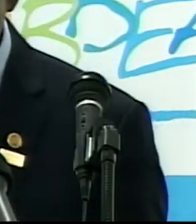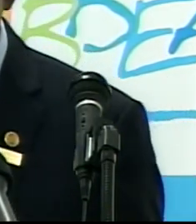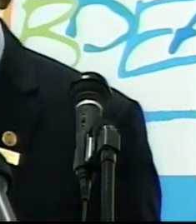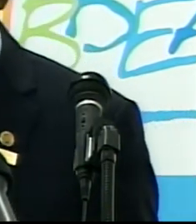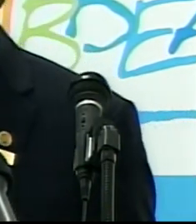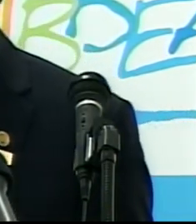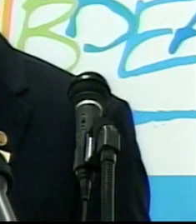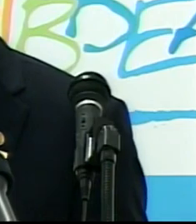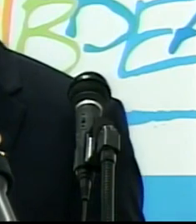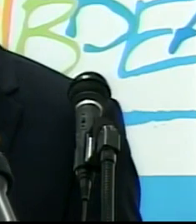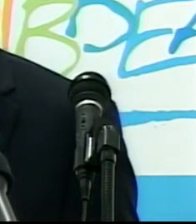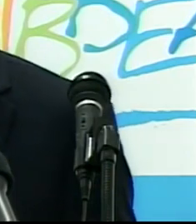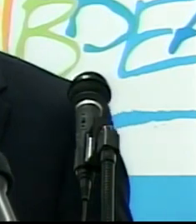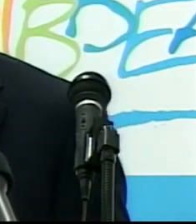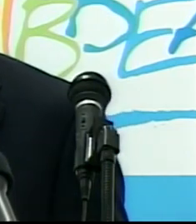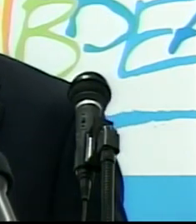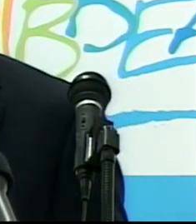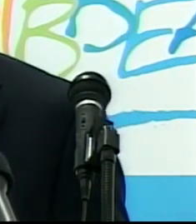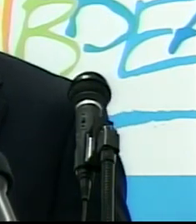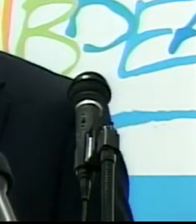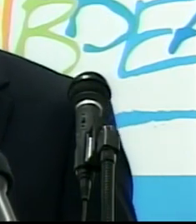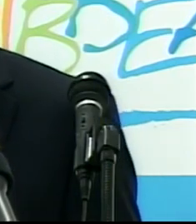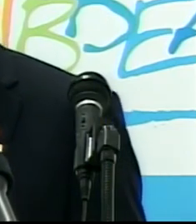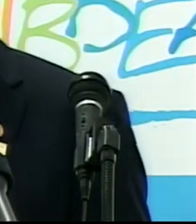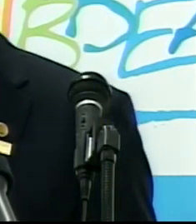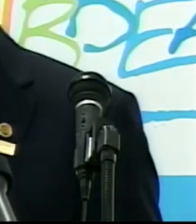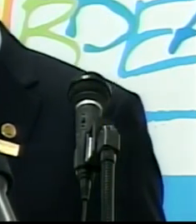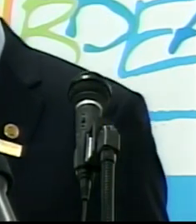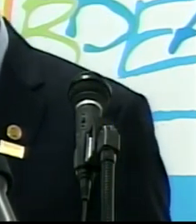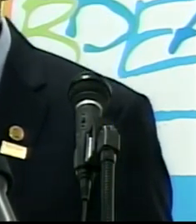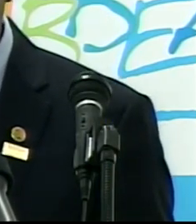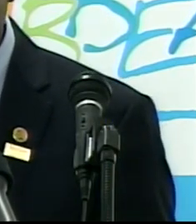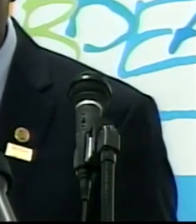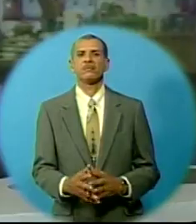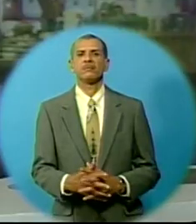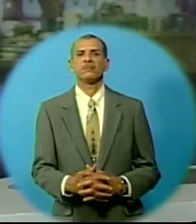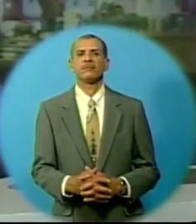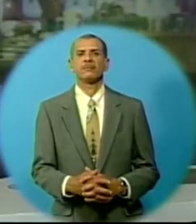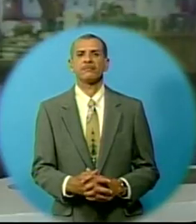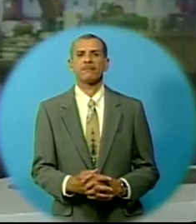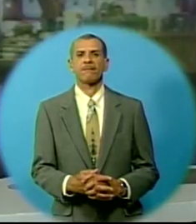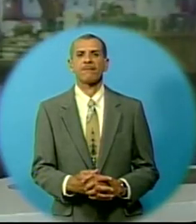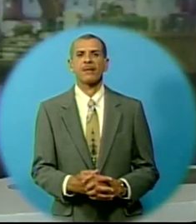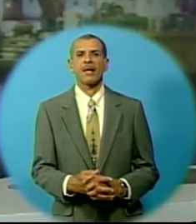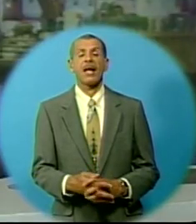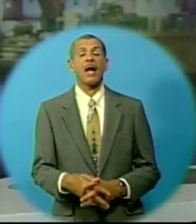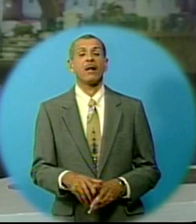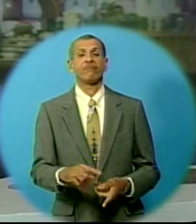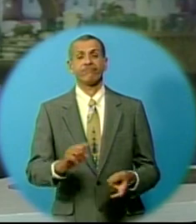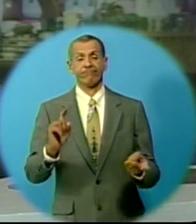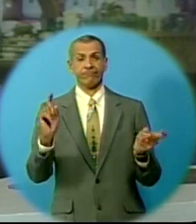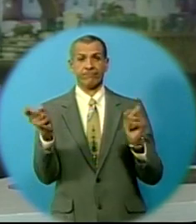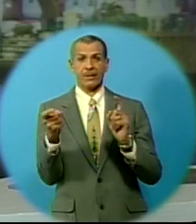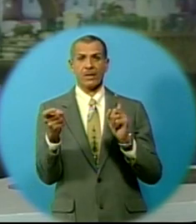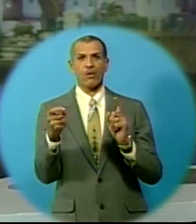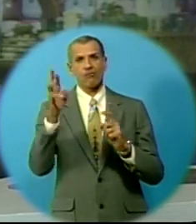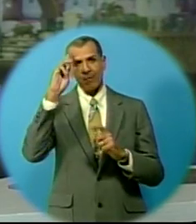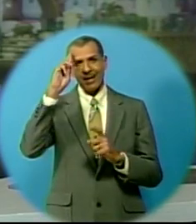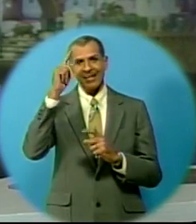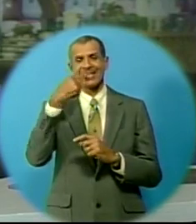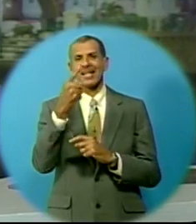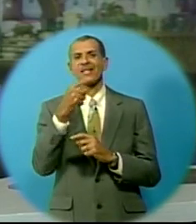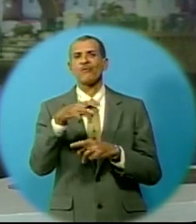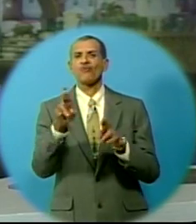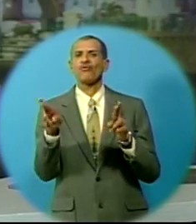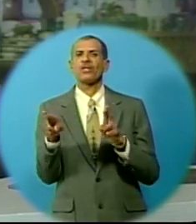regionally, with growth in cruise passenger arrivals remaining flat. On the flip side, Mr. Riley says some